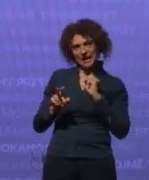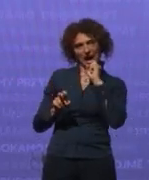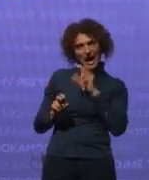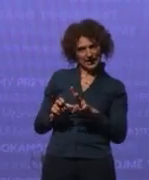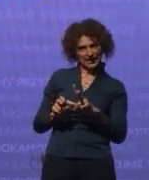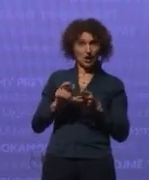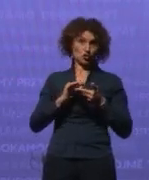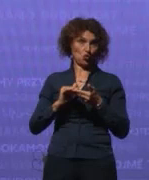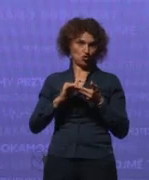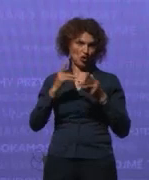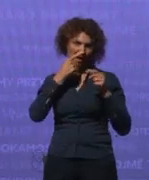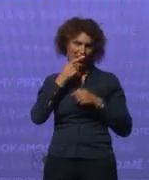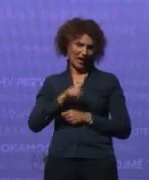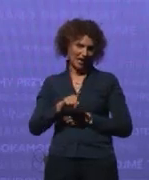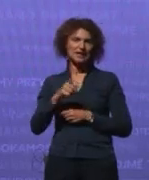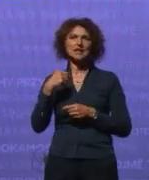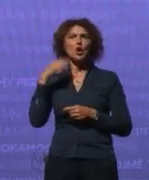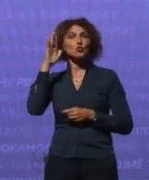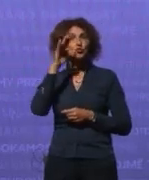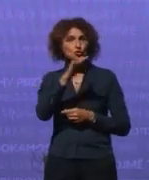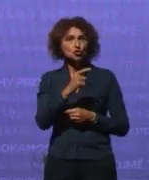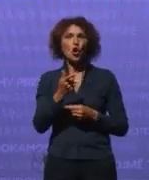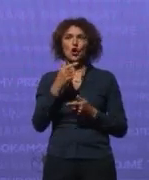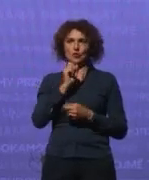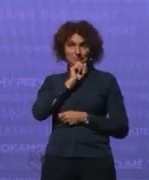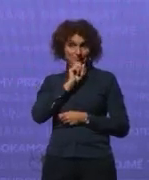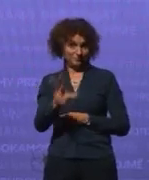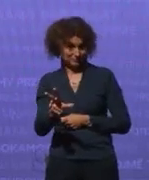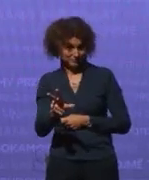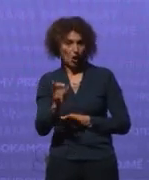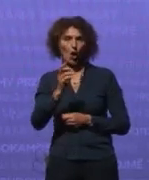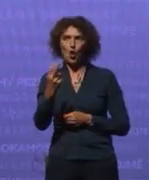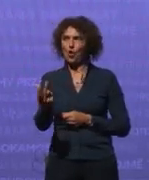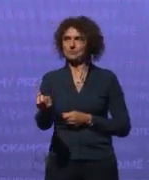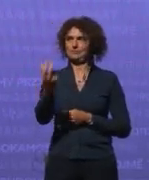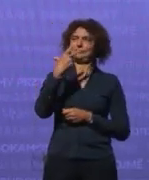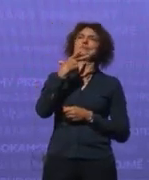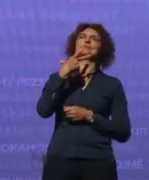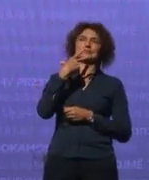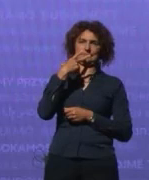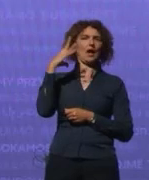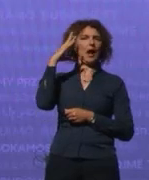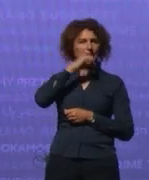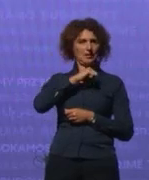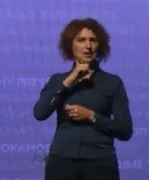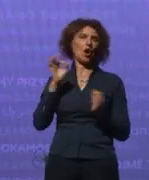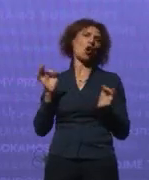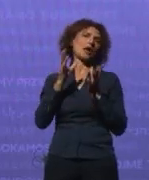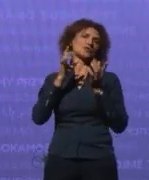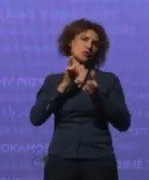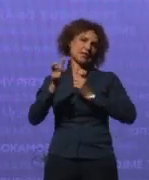when we interact with others. So what do I mean by social signals and social